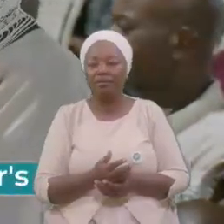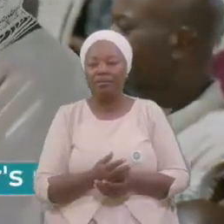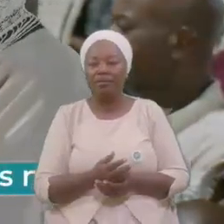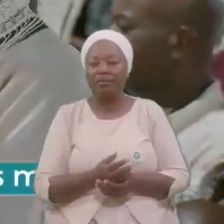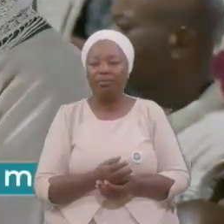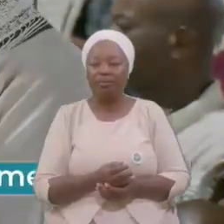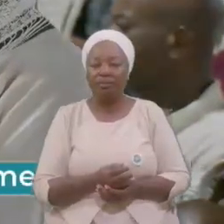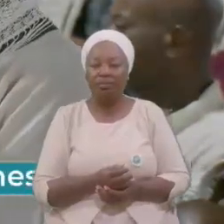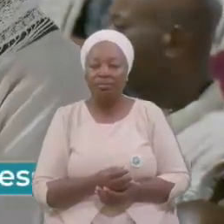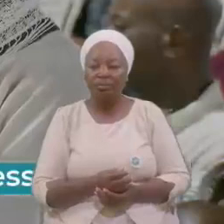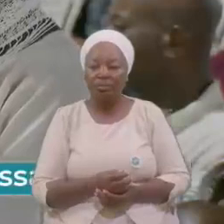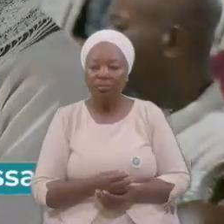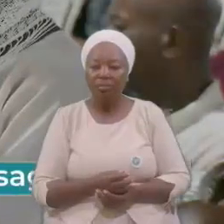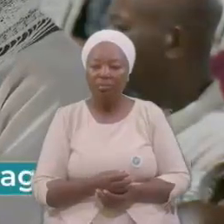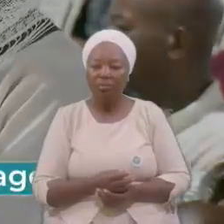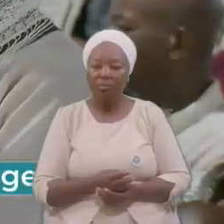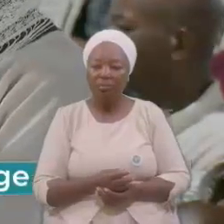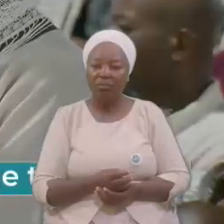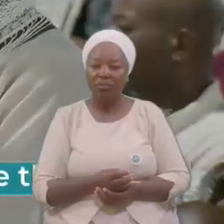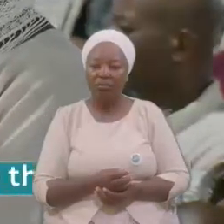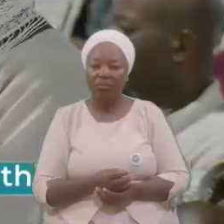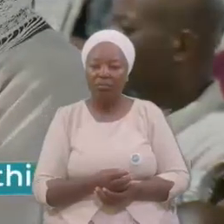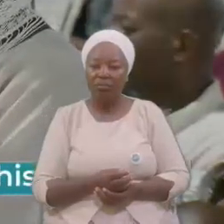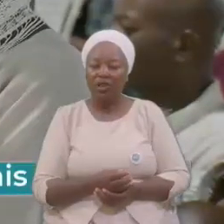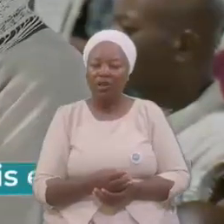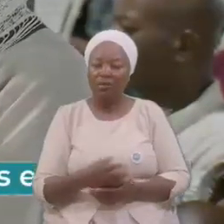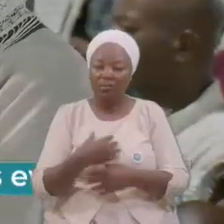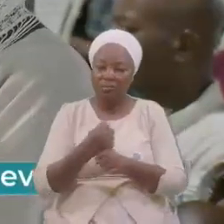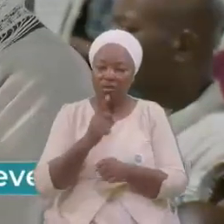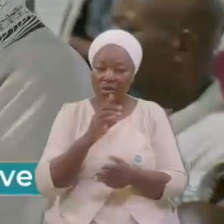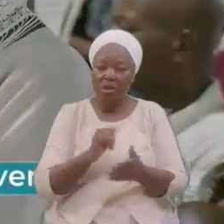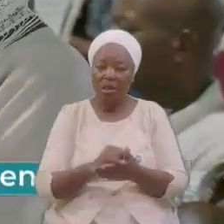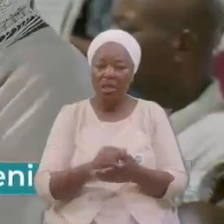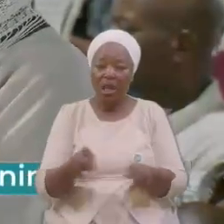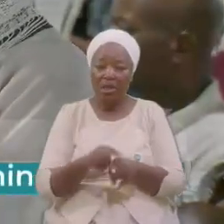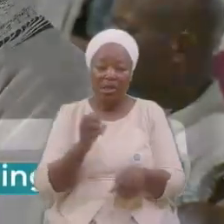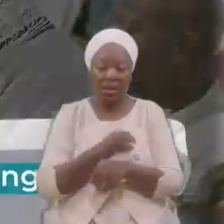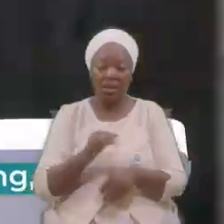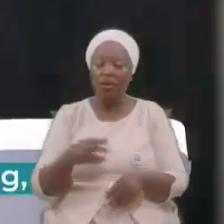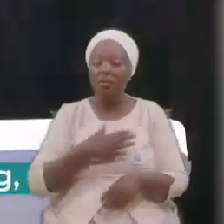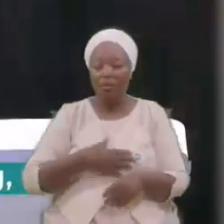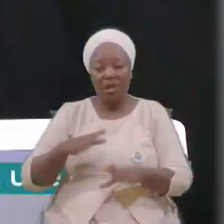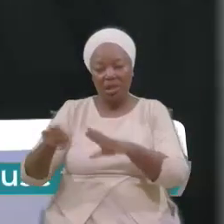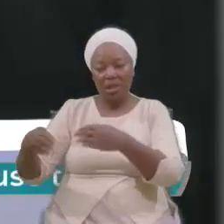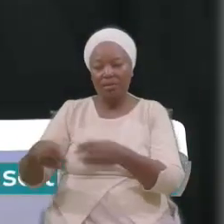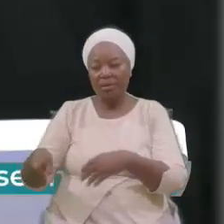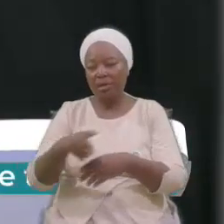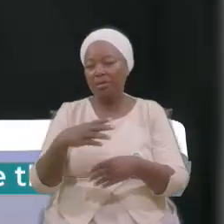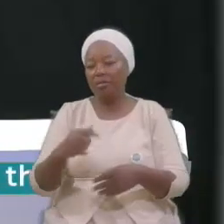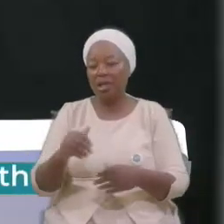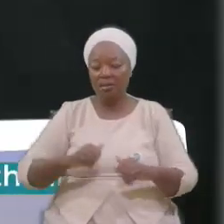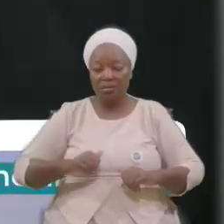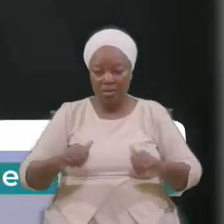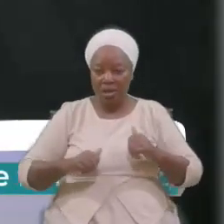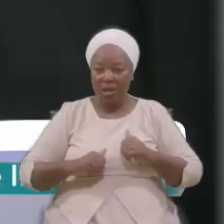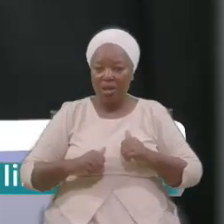case. Then give them your address. Also, your cell phone number. It should